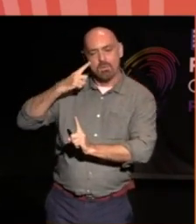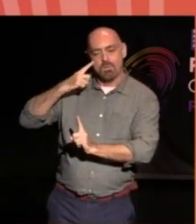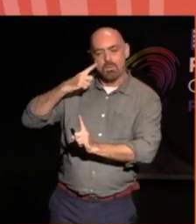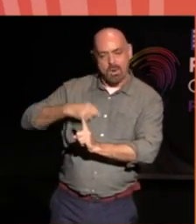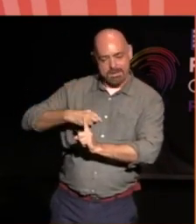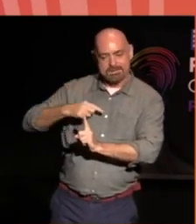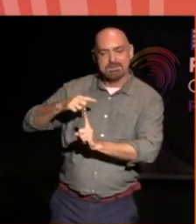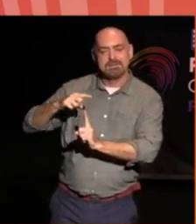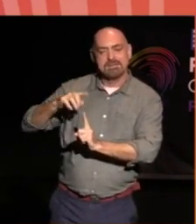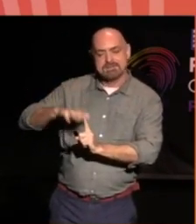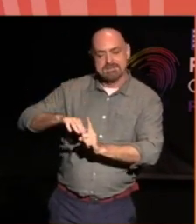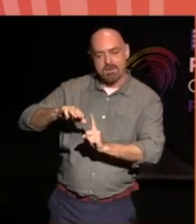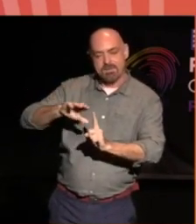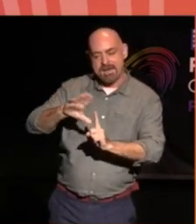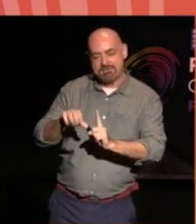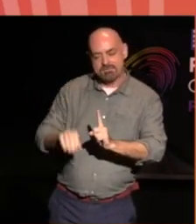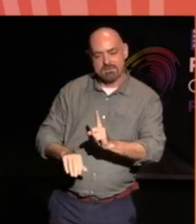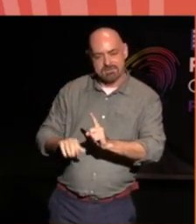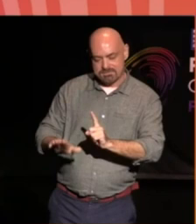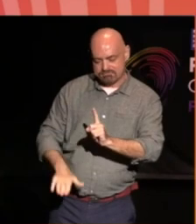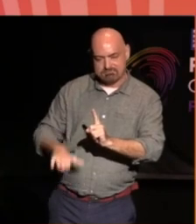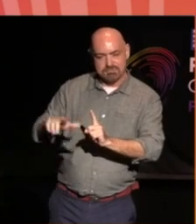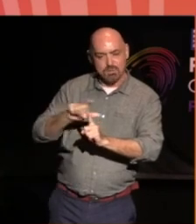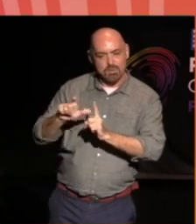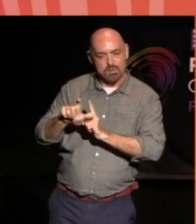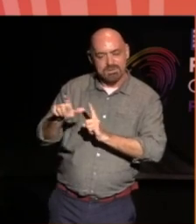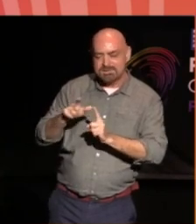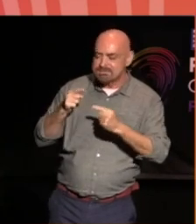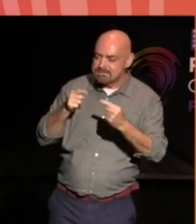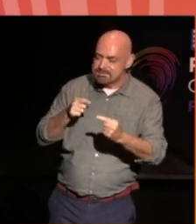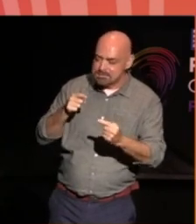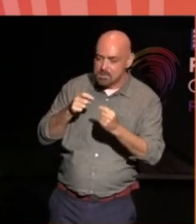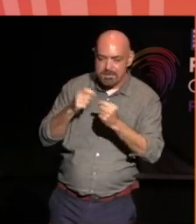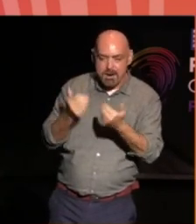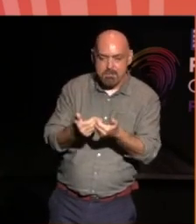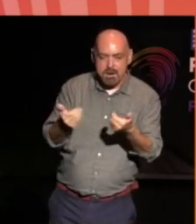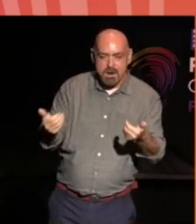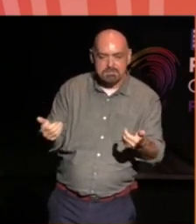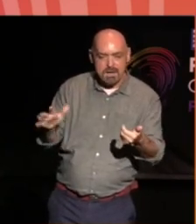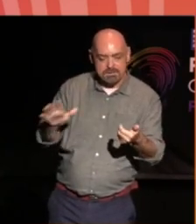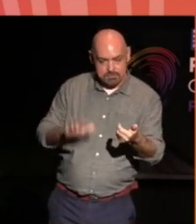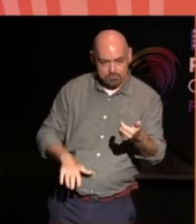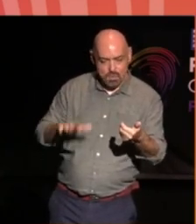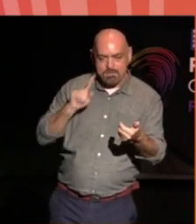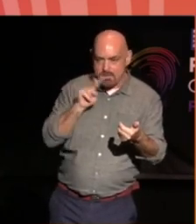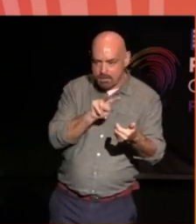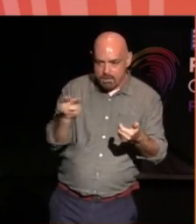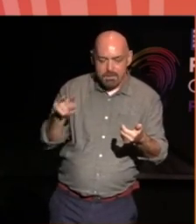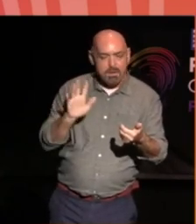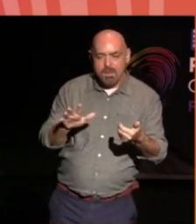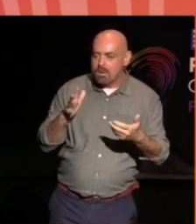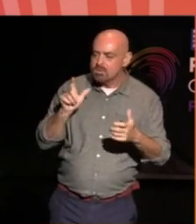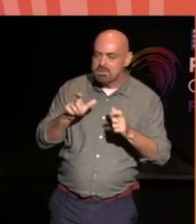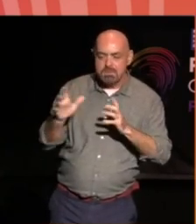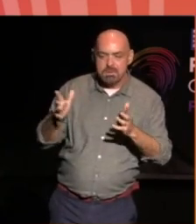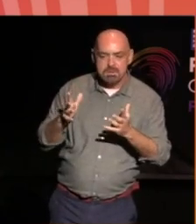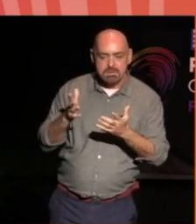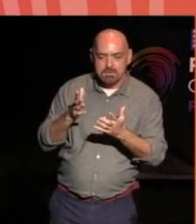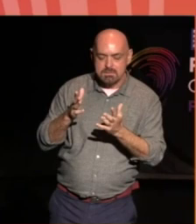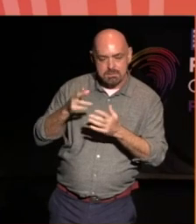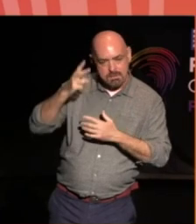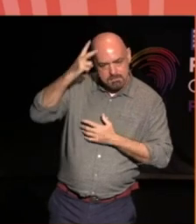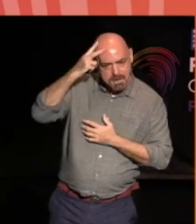communities fighting against apartheid where he grew up. And been inspired by all of those people, particularly